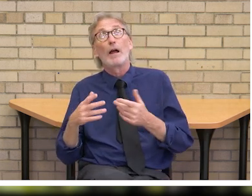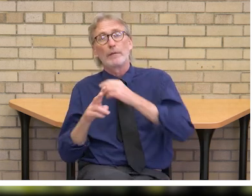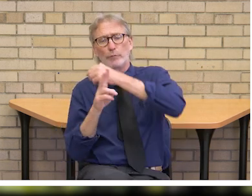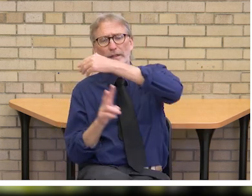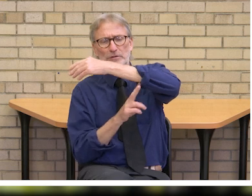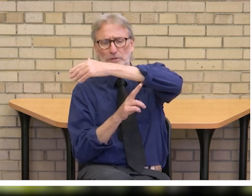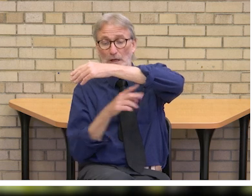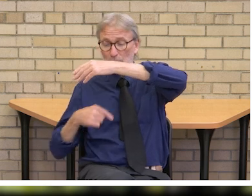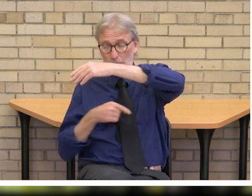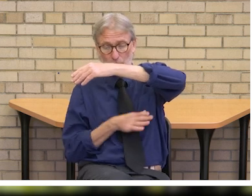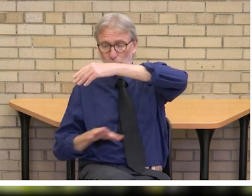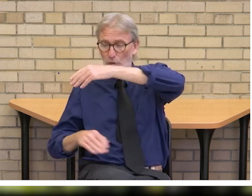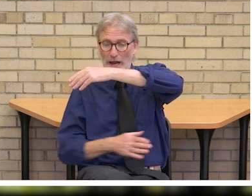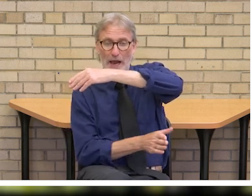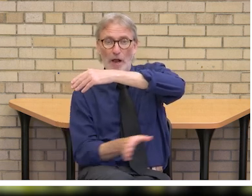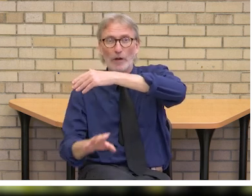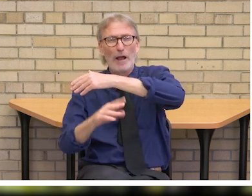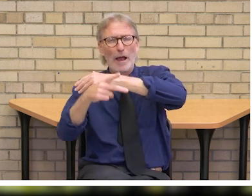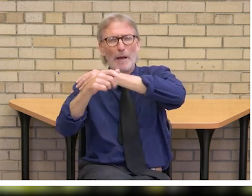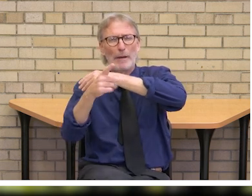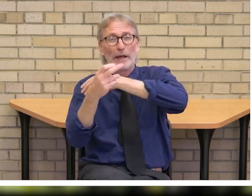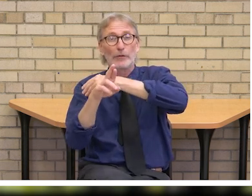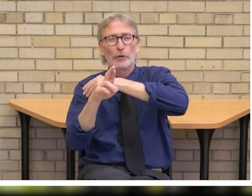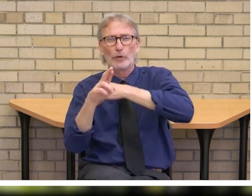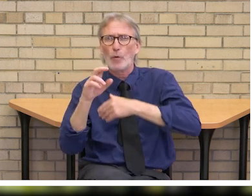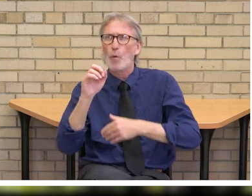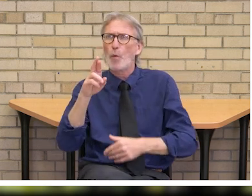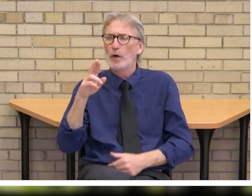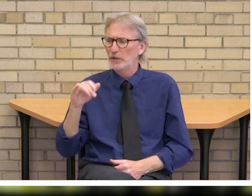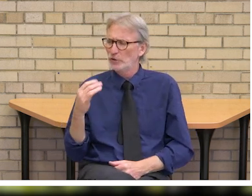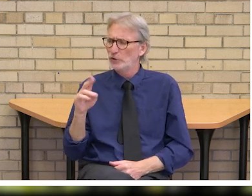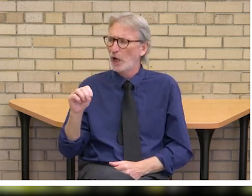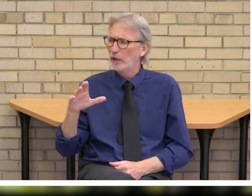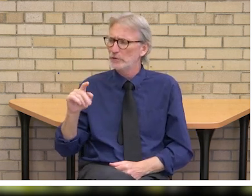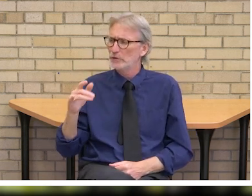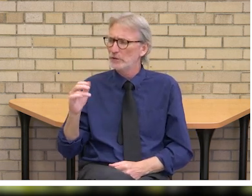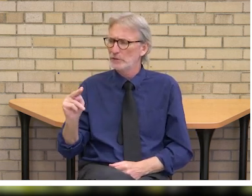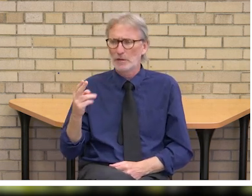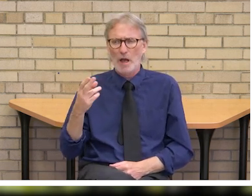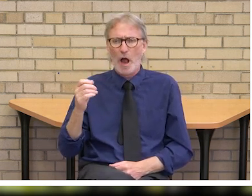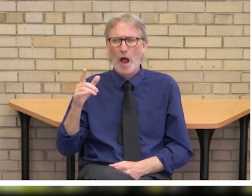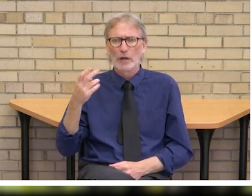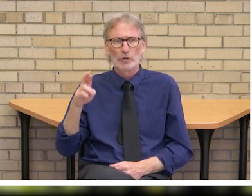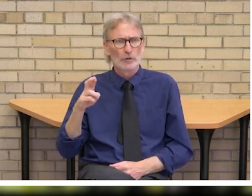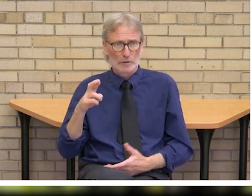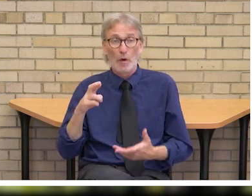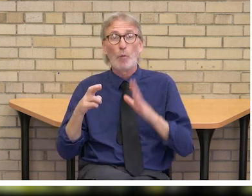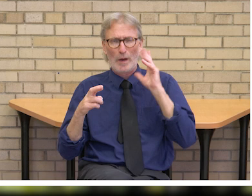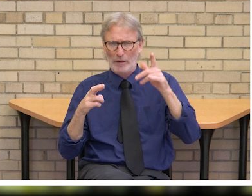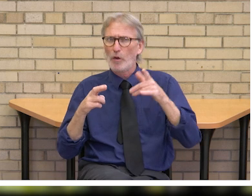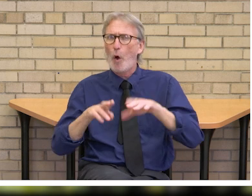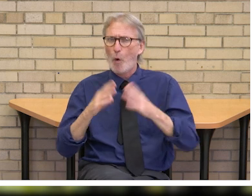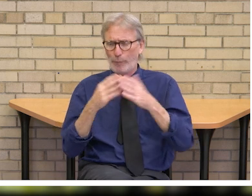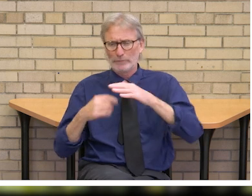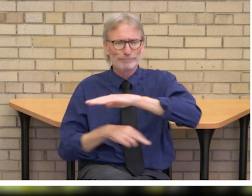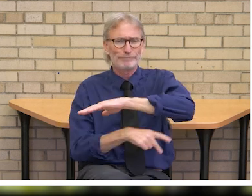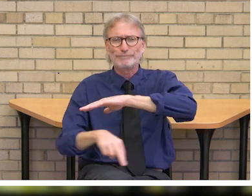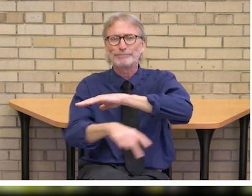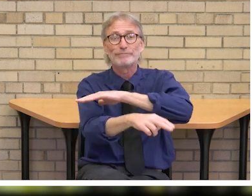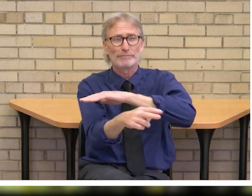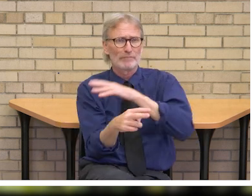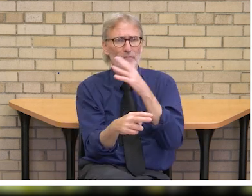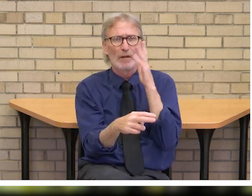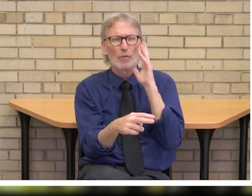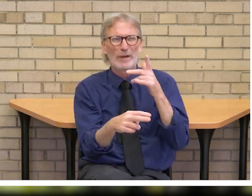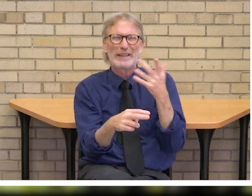bridge, the Panther Hollow Trail or the Junction Hollow Trail, that will remain open. There will be